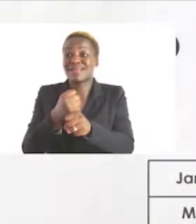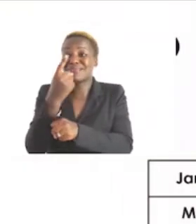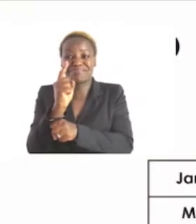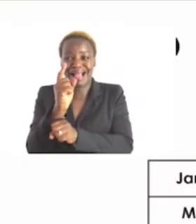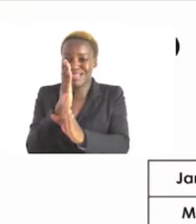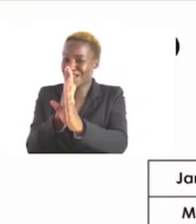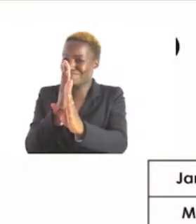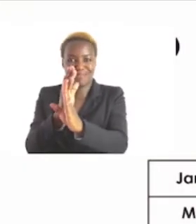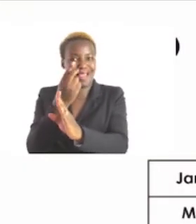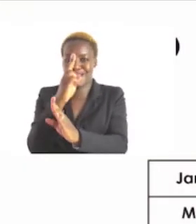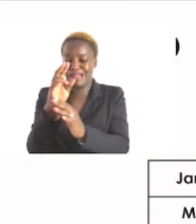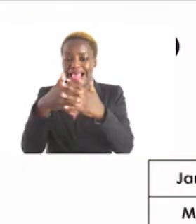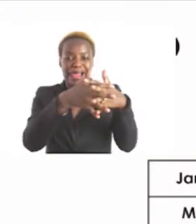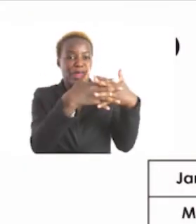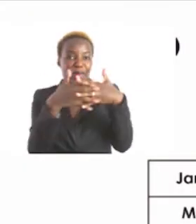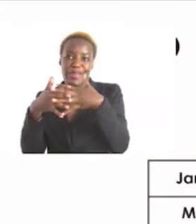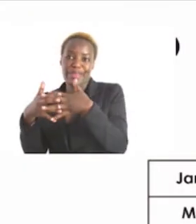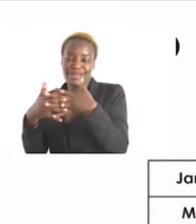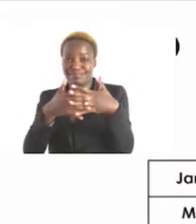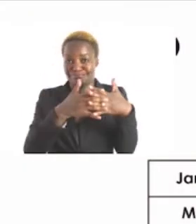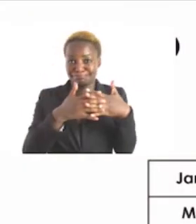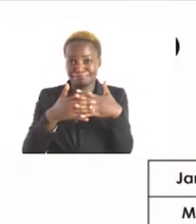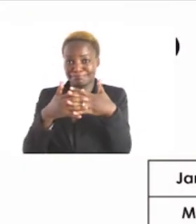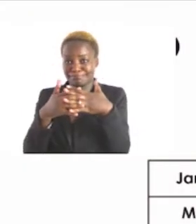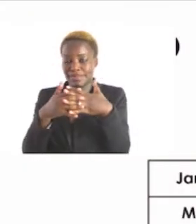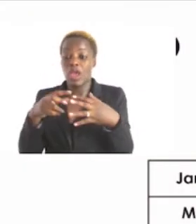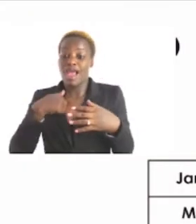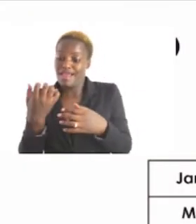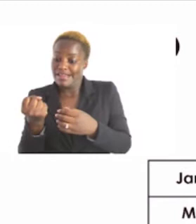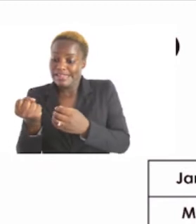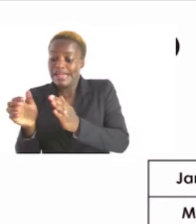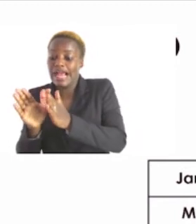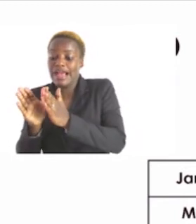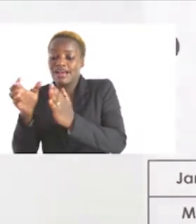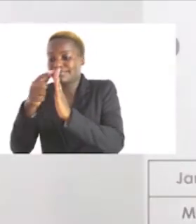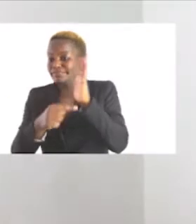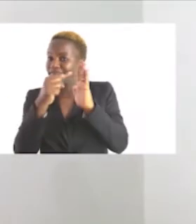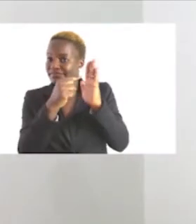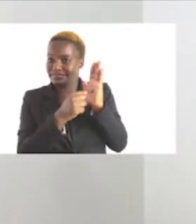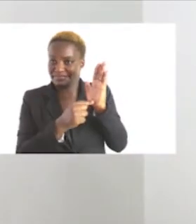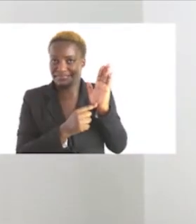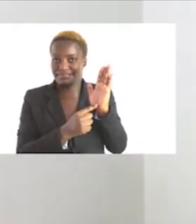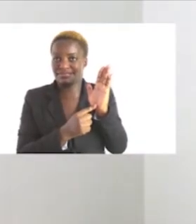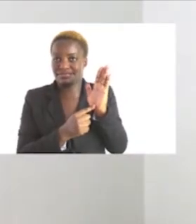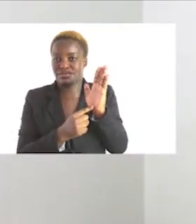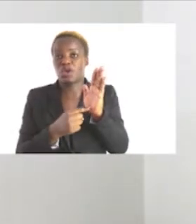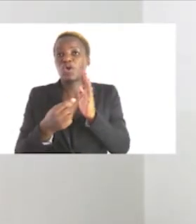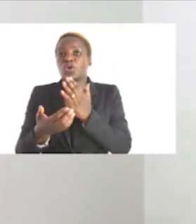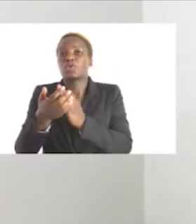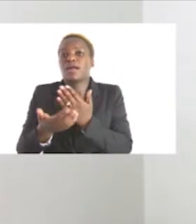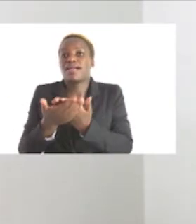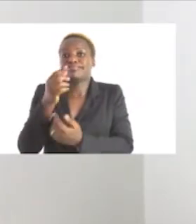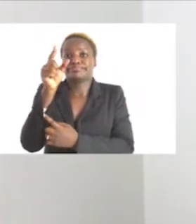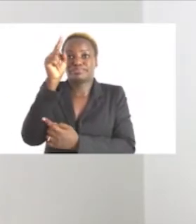not in the correct order. So I have a calendar here. So I would like for us to read all